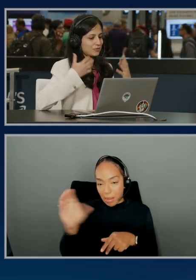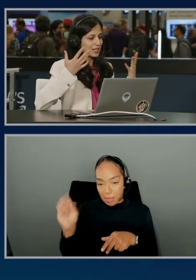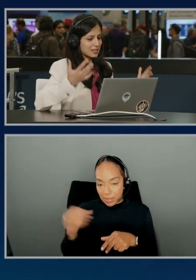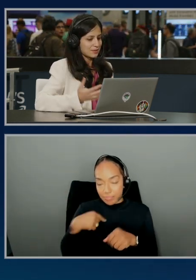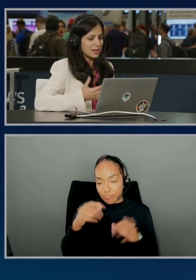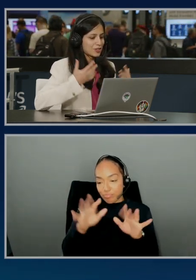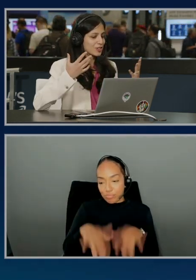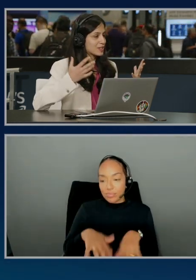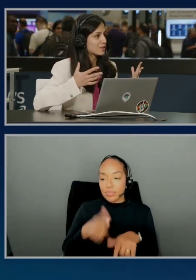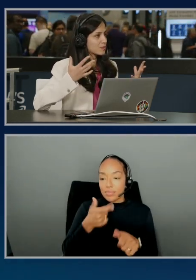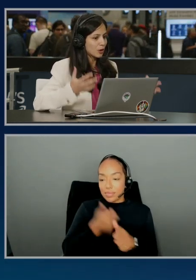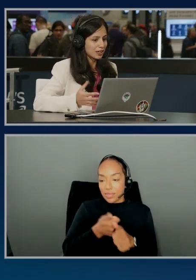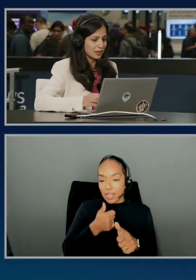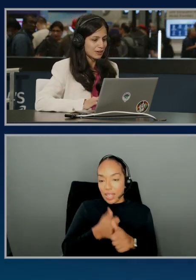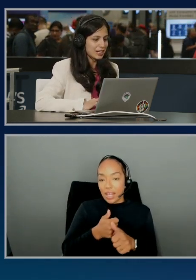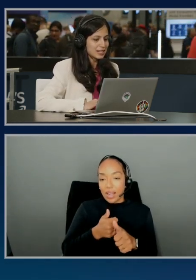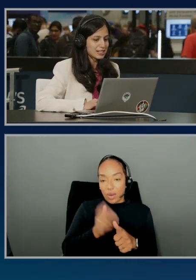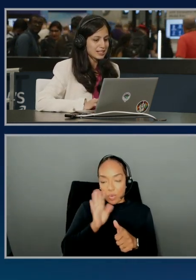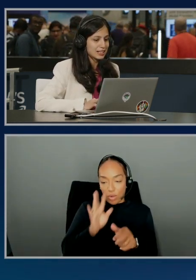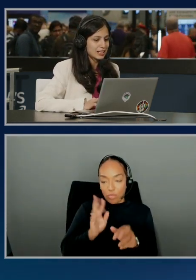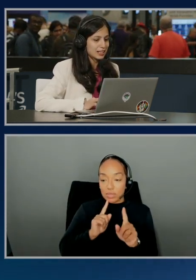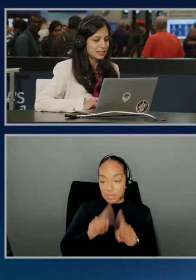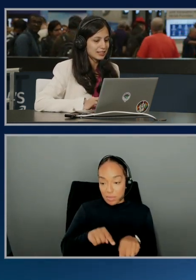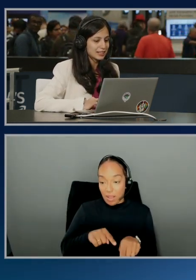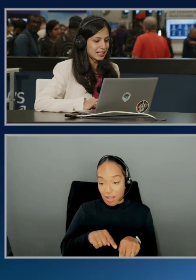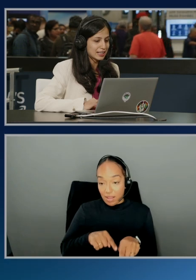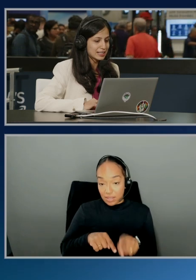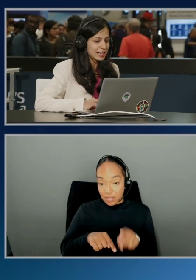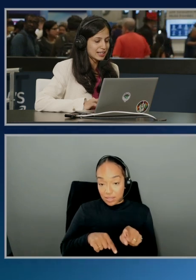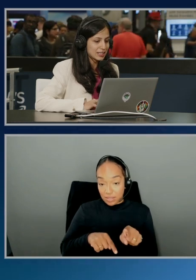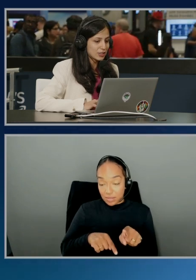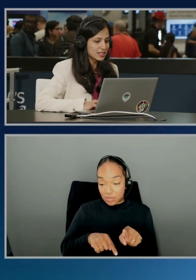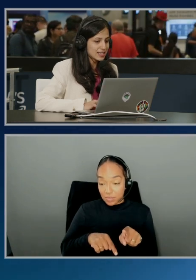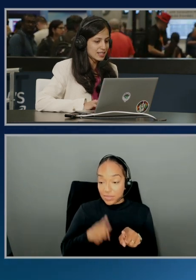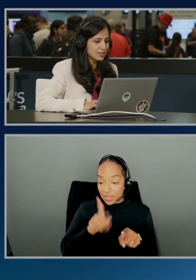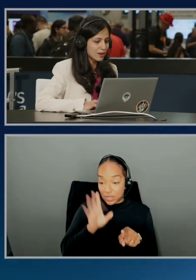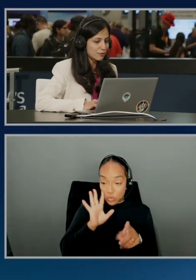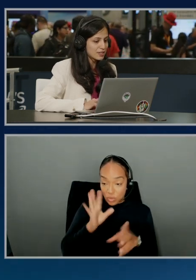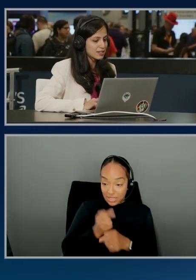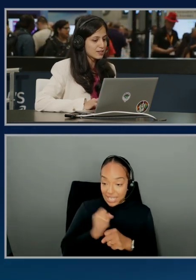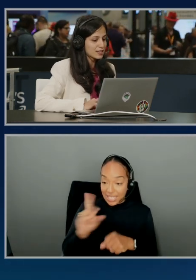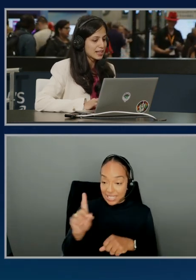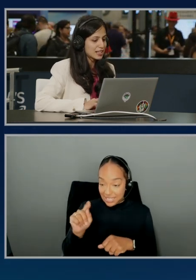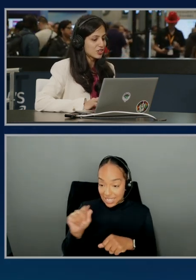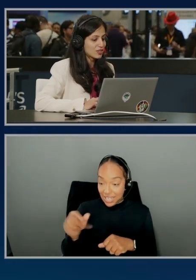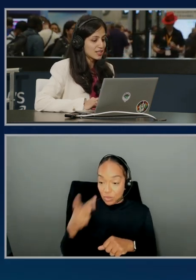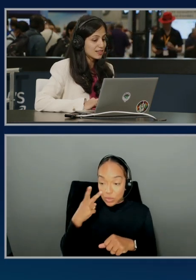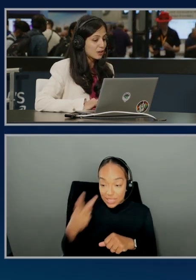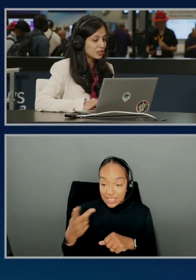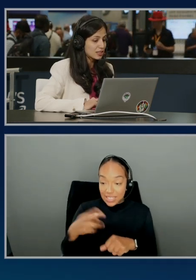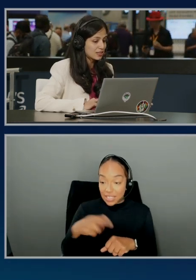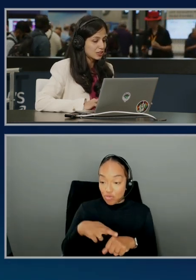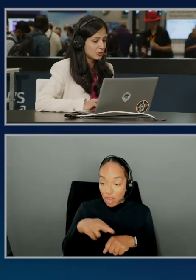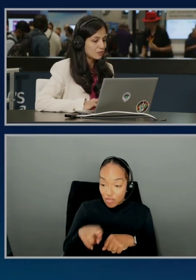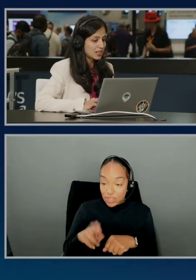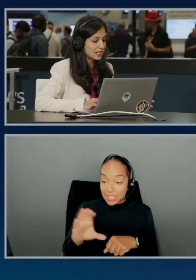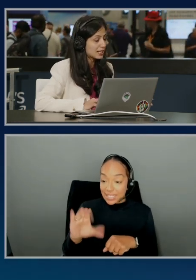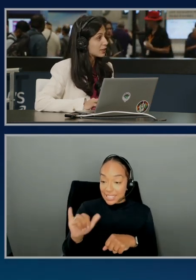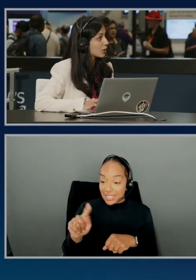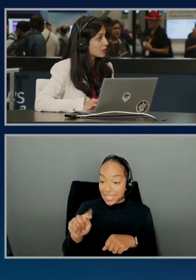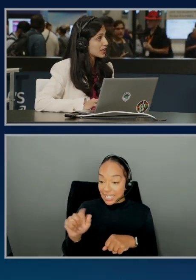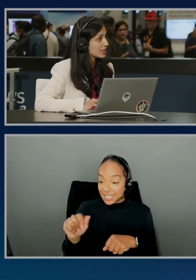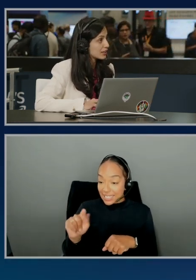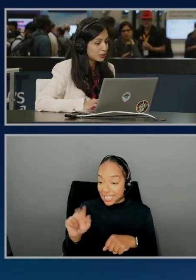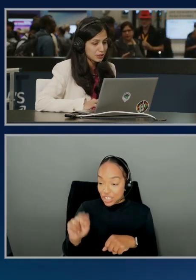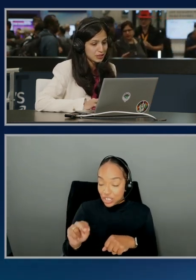Q, in its fashion, is responding, right? It's getting the data, and you can see these references, a citation. It's grounded it, in data